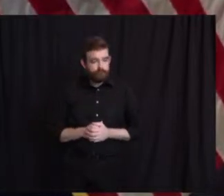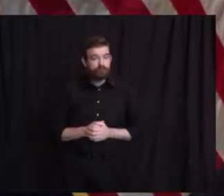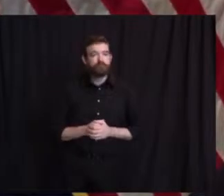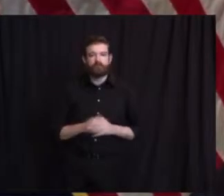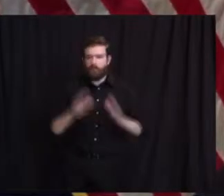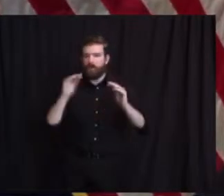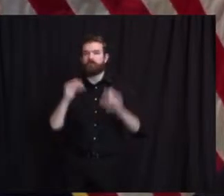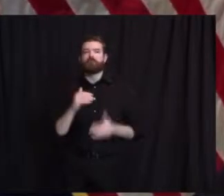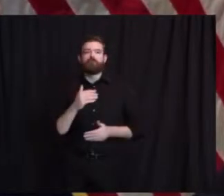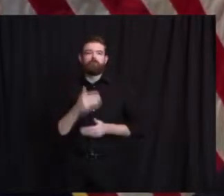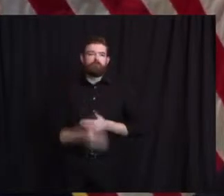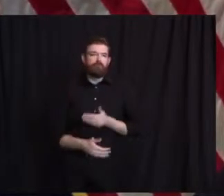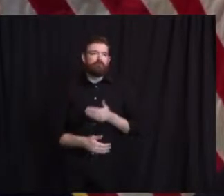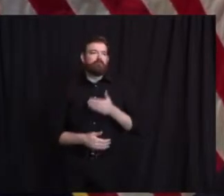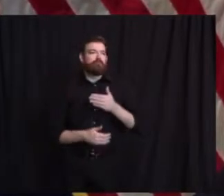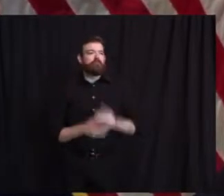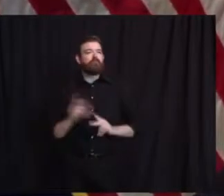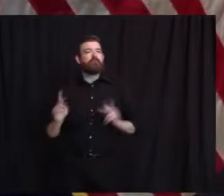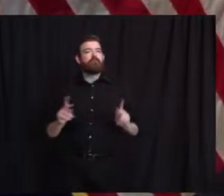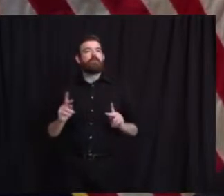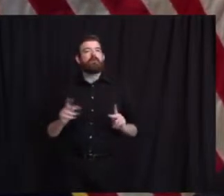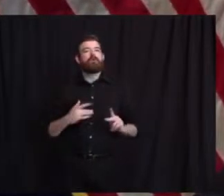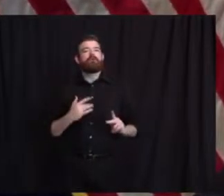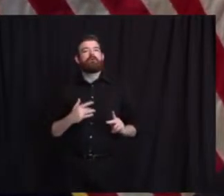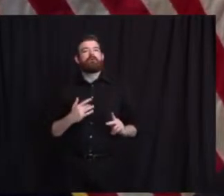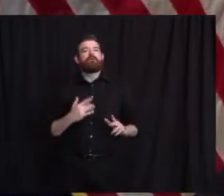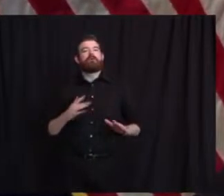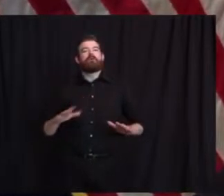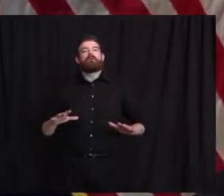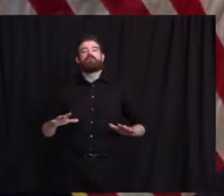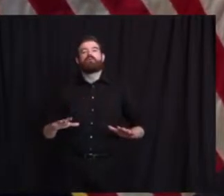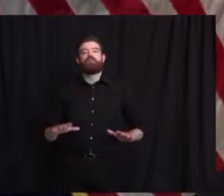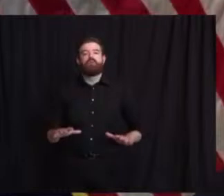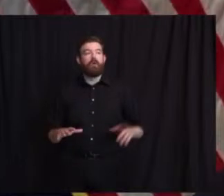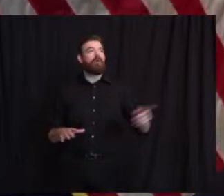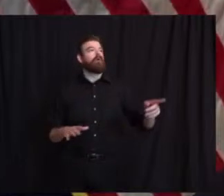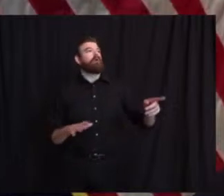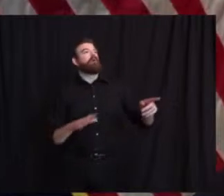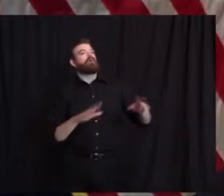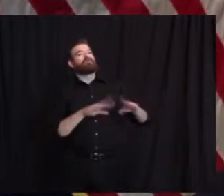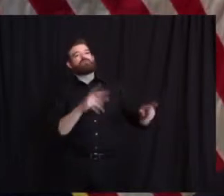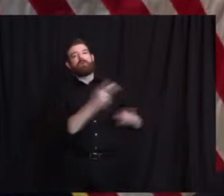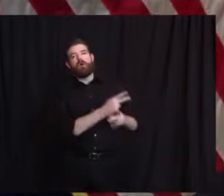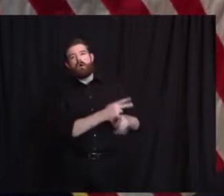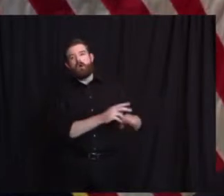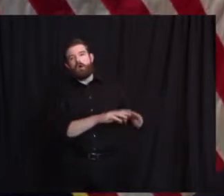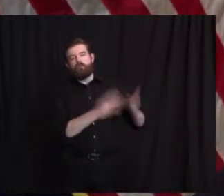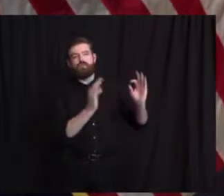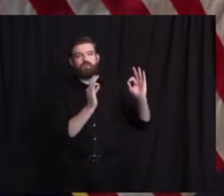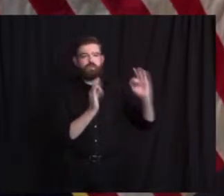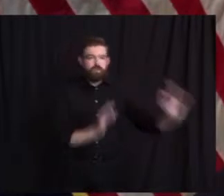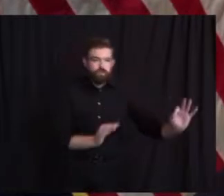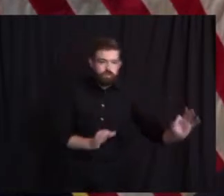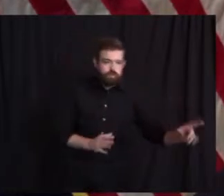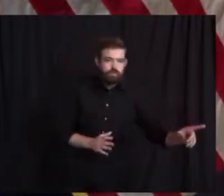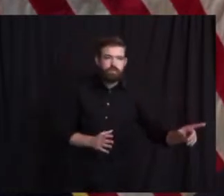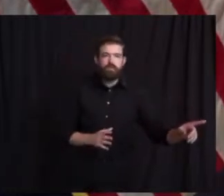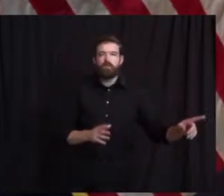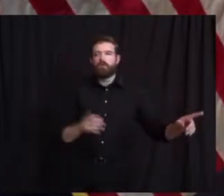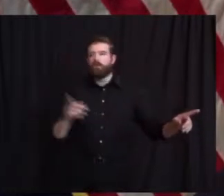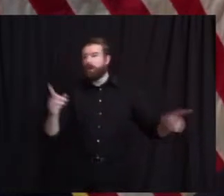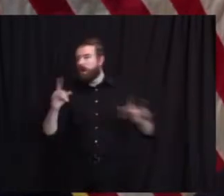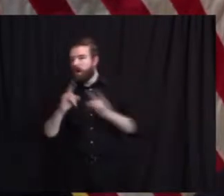some relief here that we're only within now shouting distance of daycare getting back up.